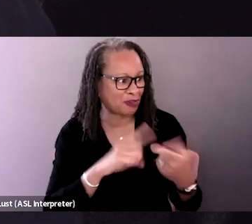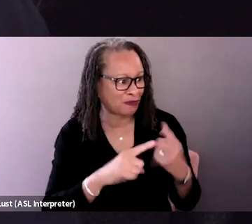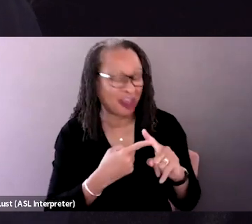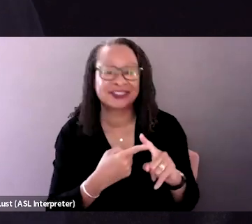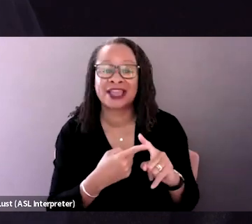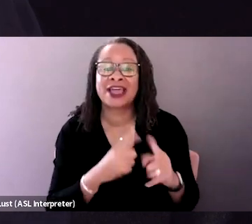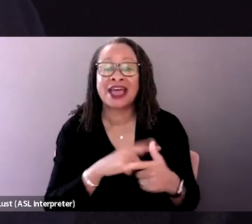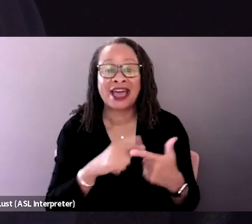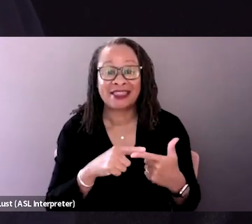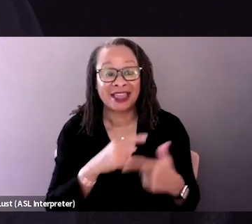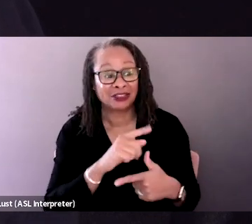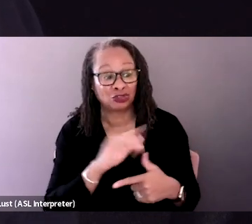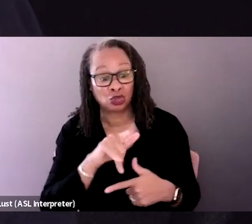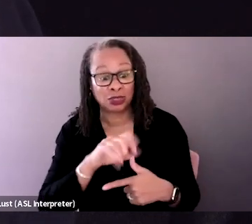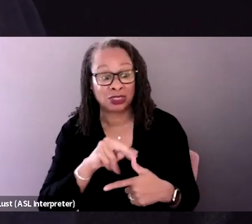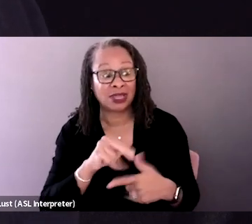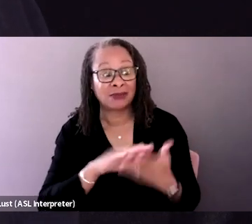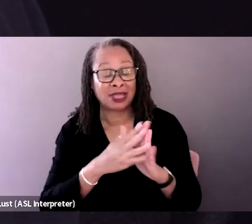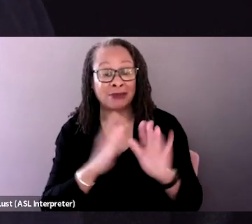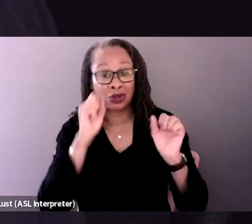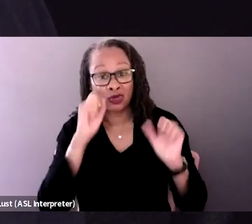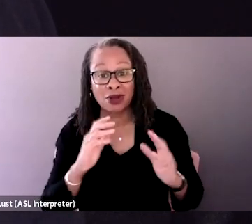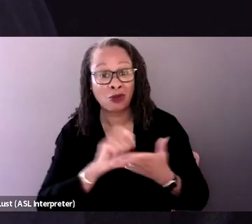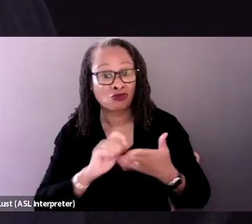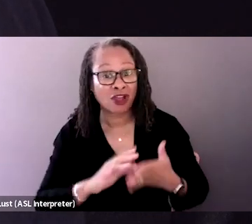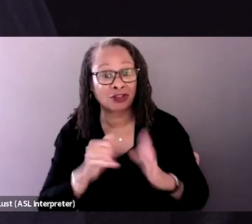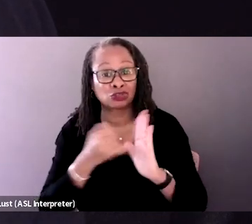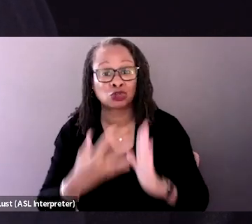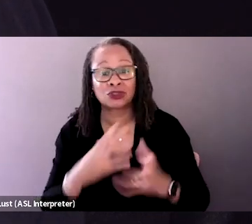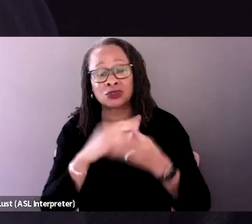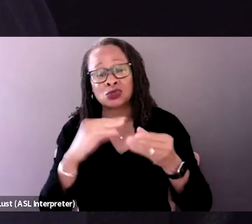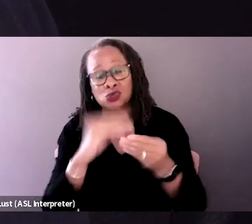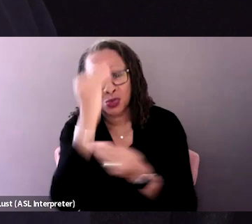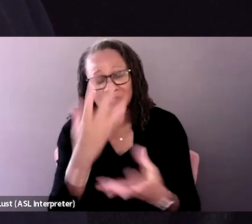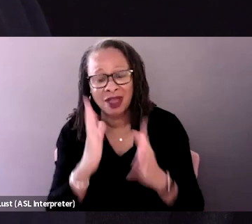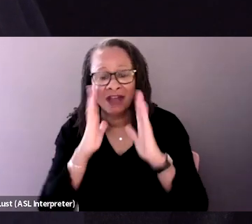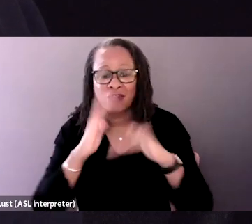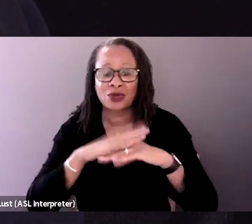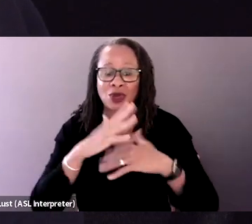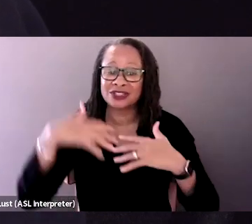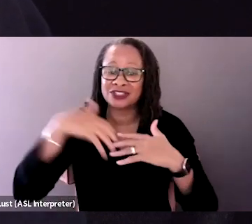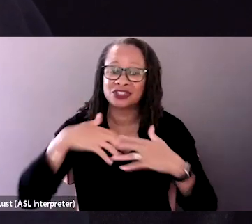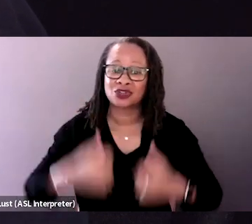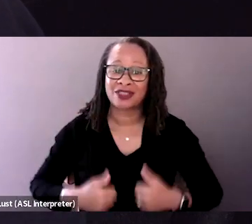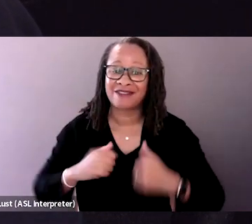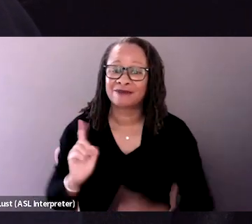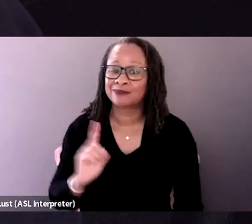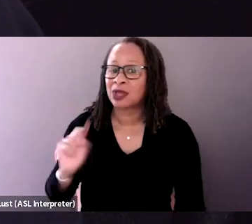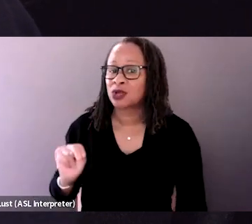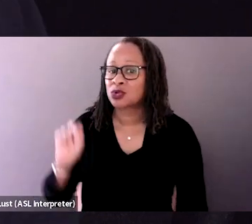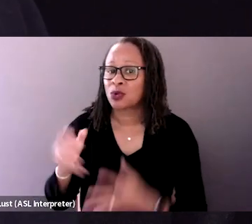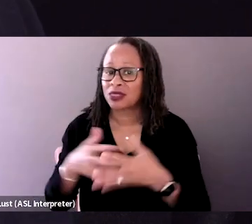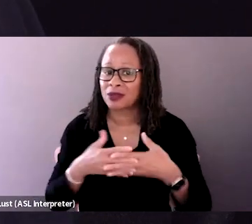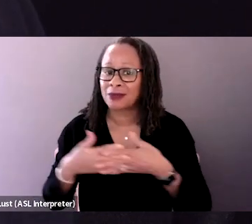to become an incredible writer and journalist and storyteller focusing on Indigenous life in North America.